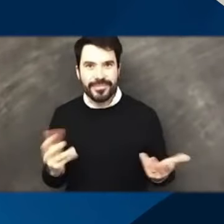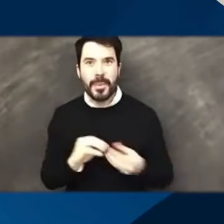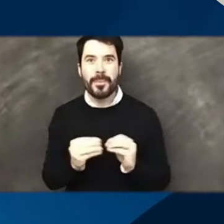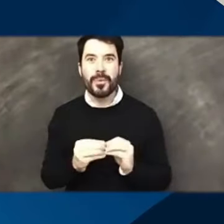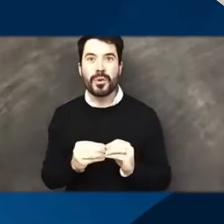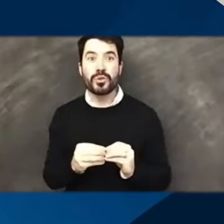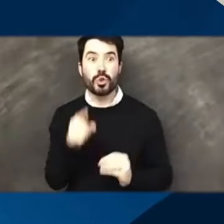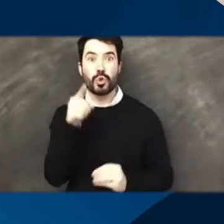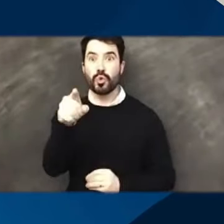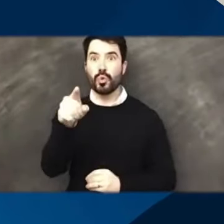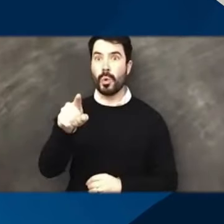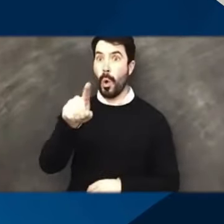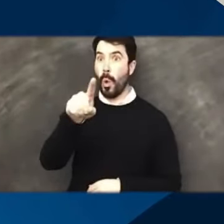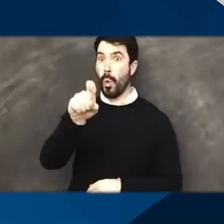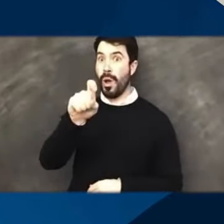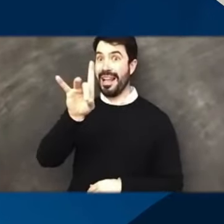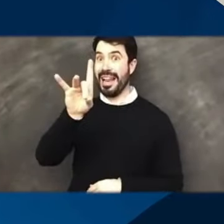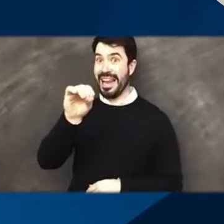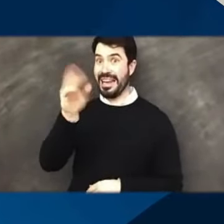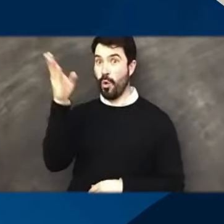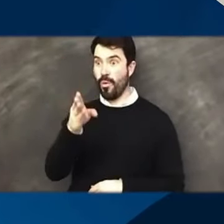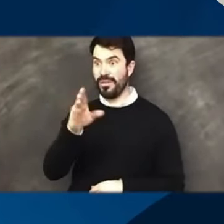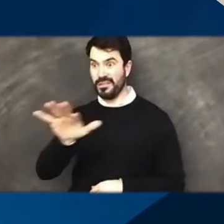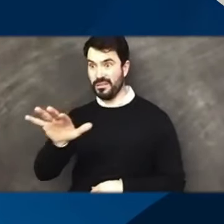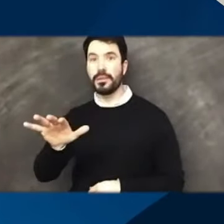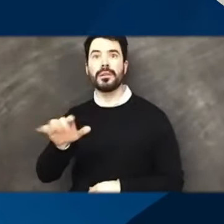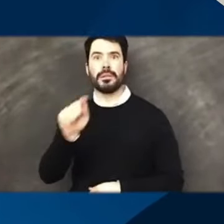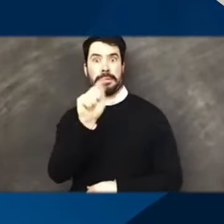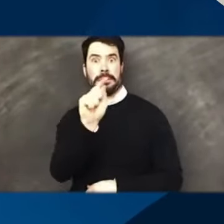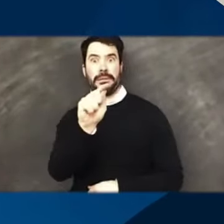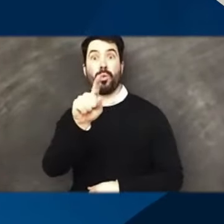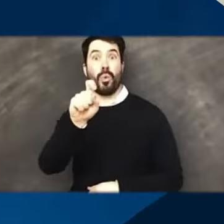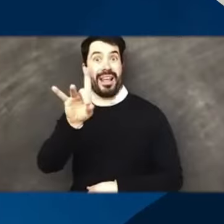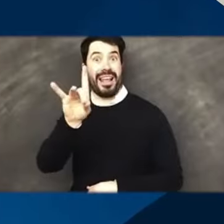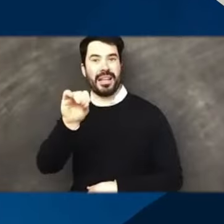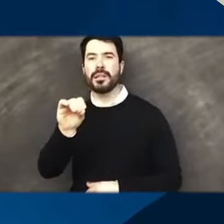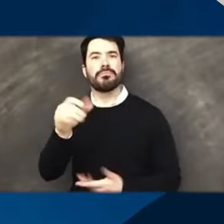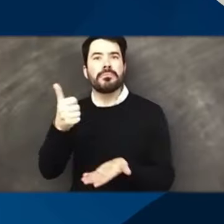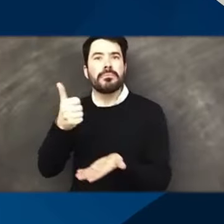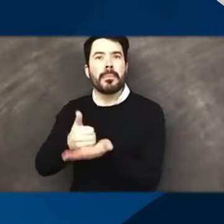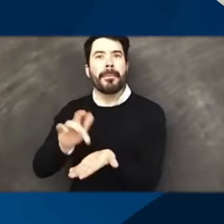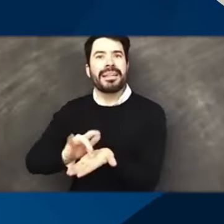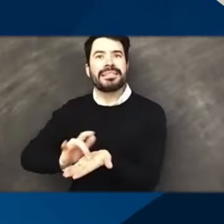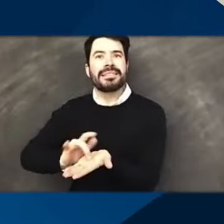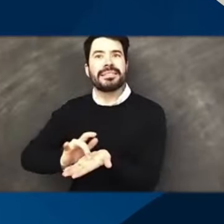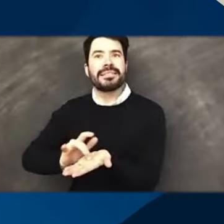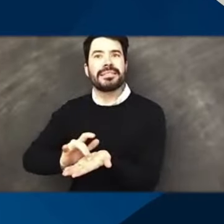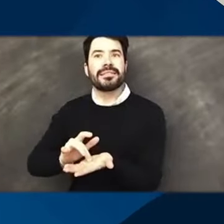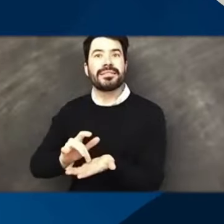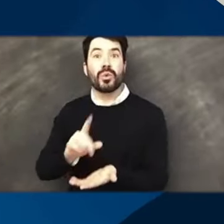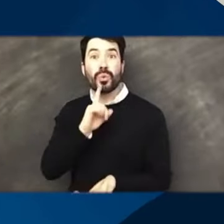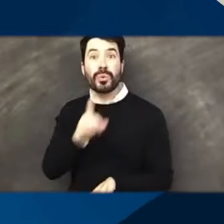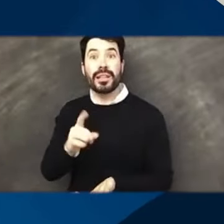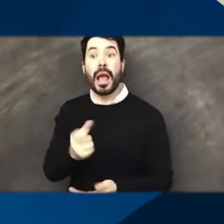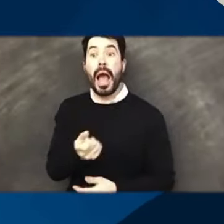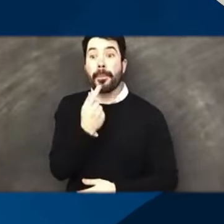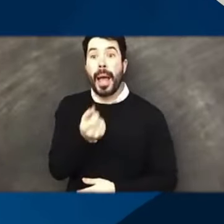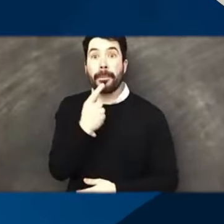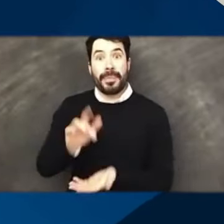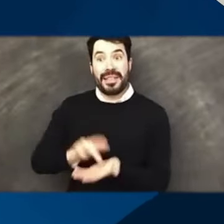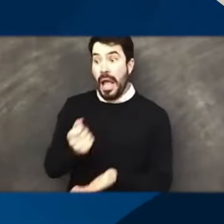more medications. And the side effect profile is pretty low on at least the first 4 or 5 medications that we would generally